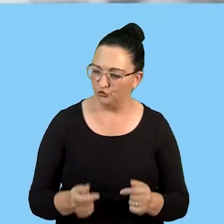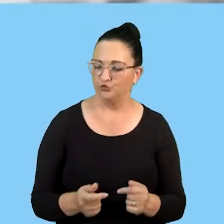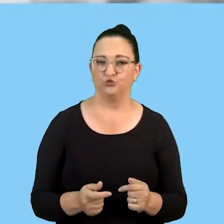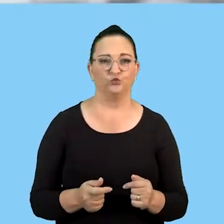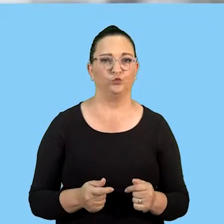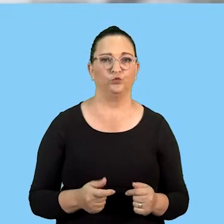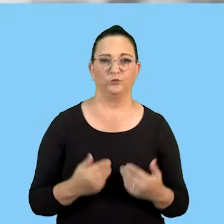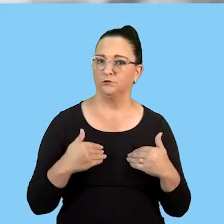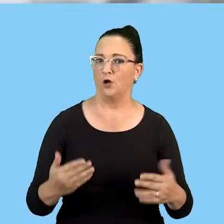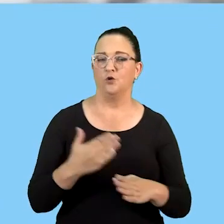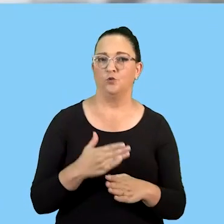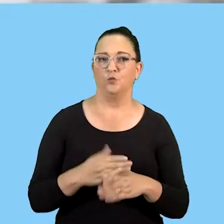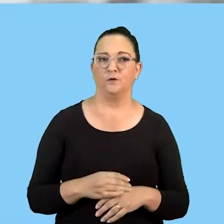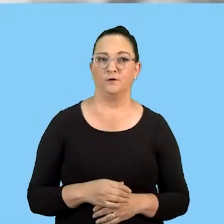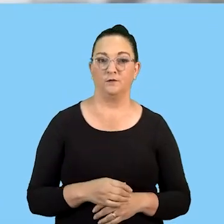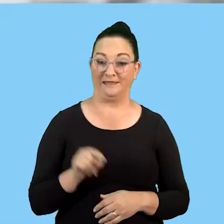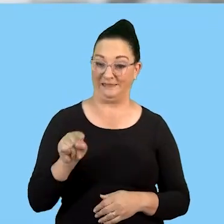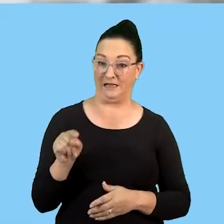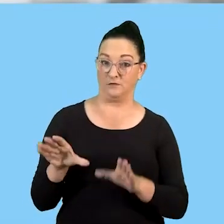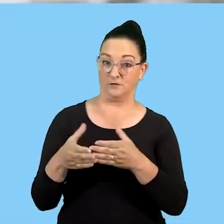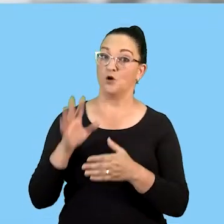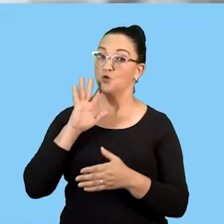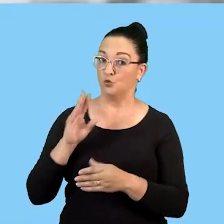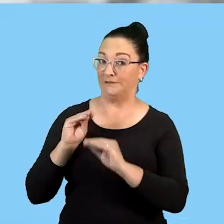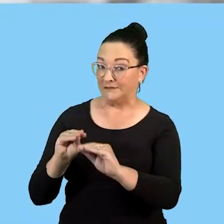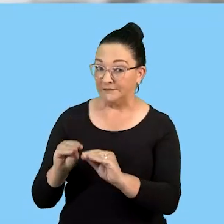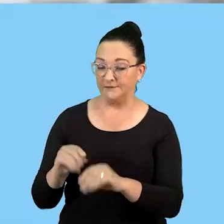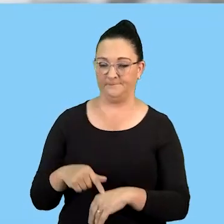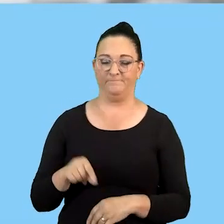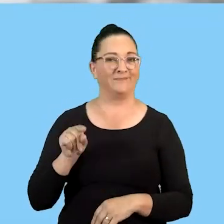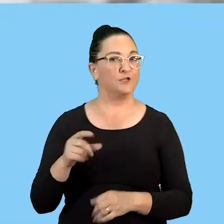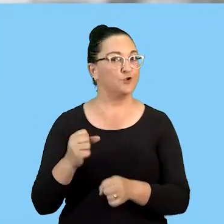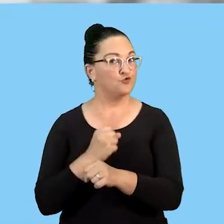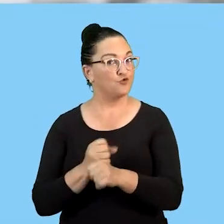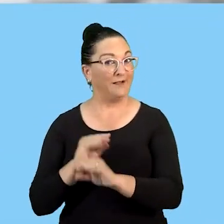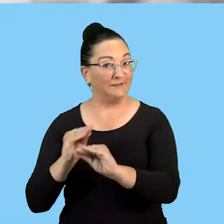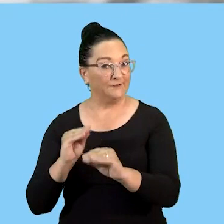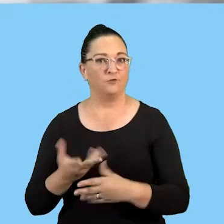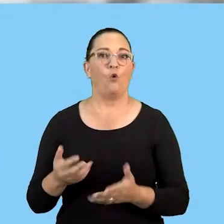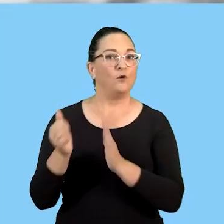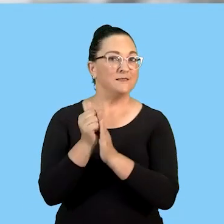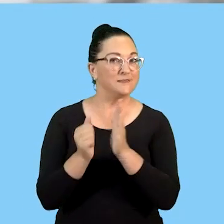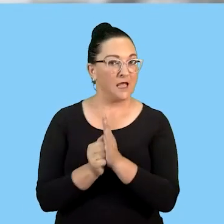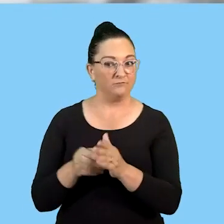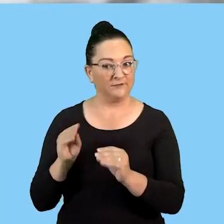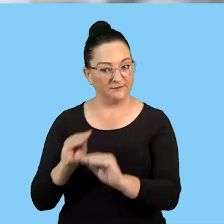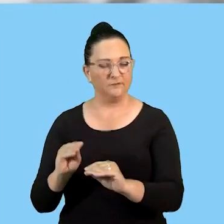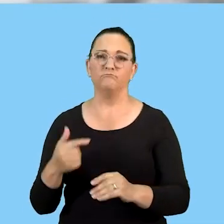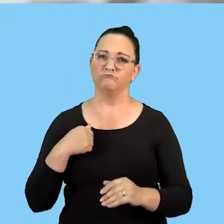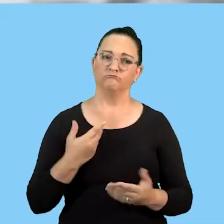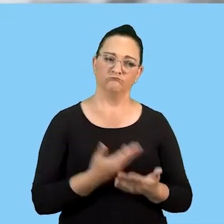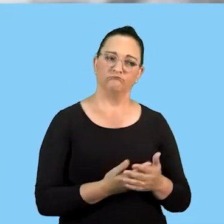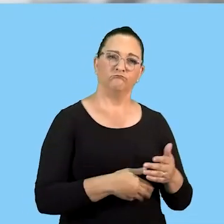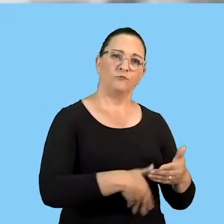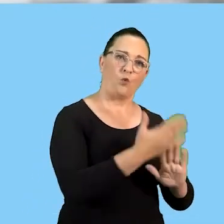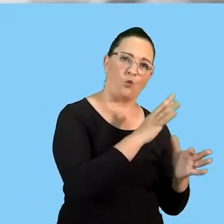if you induct me to say, this is the class that you will be teaching, the grade that you will be teaching, or the subject, I am able to go home